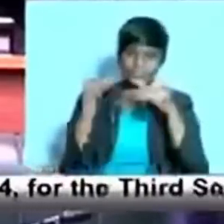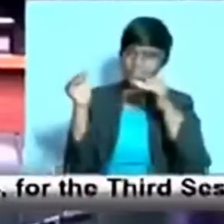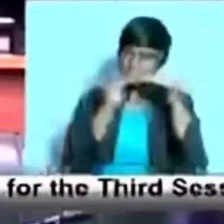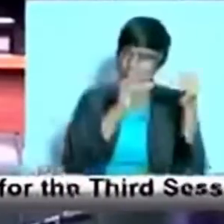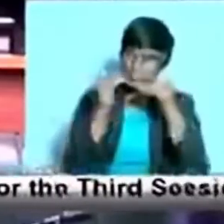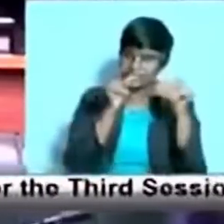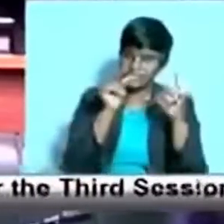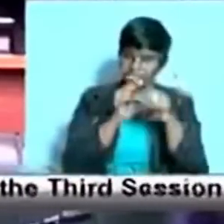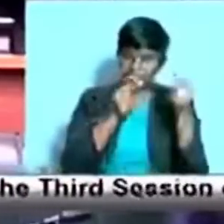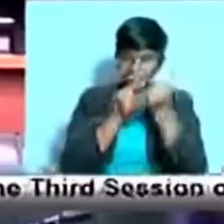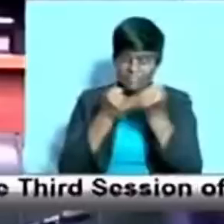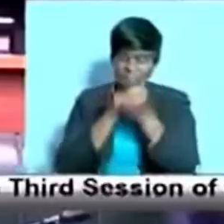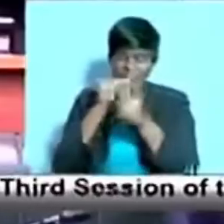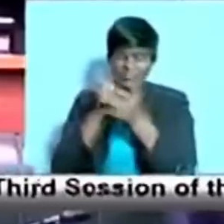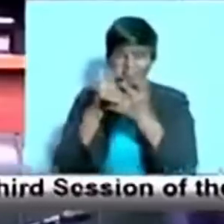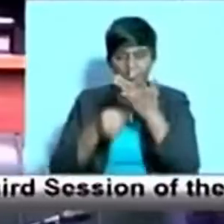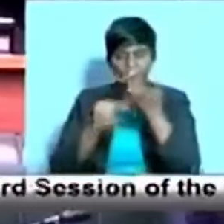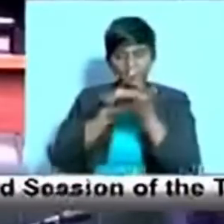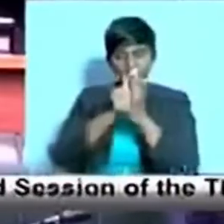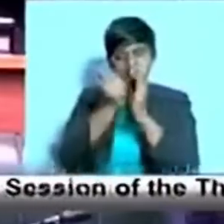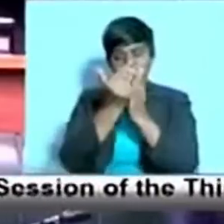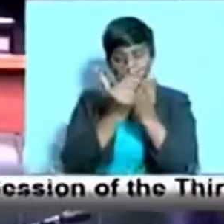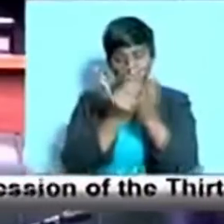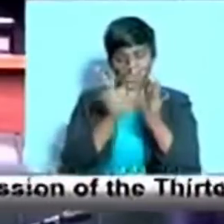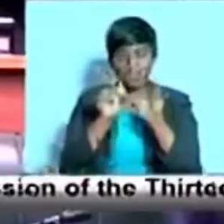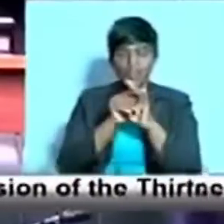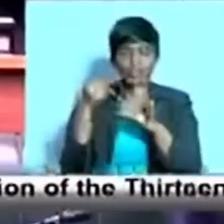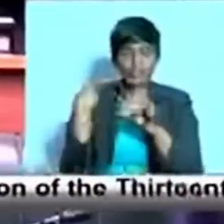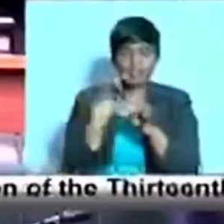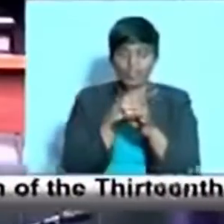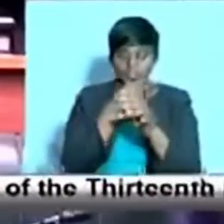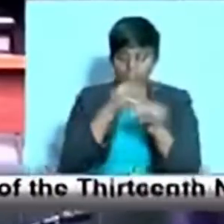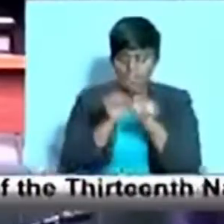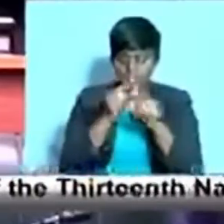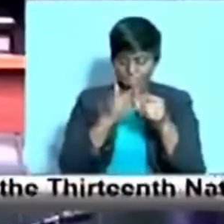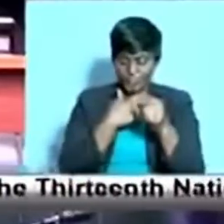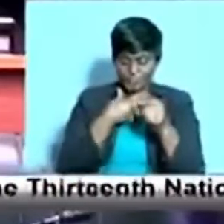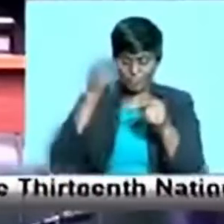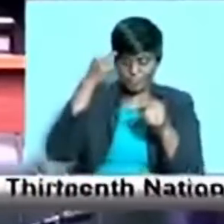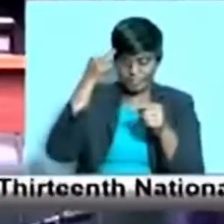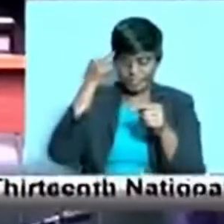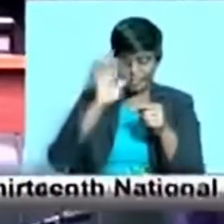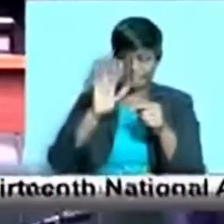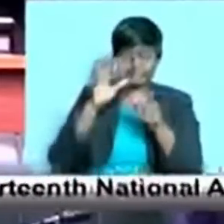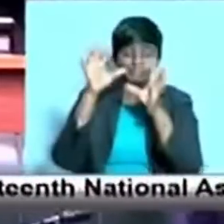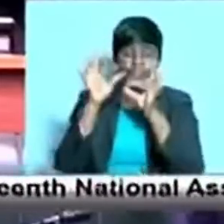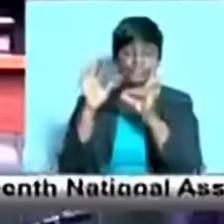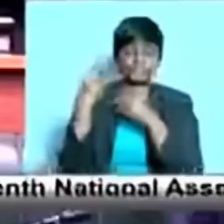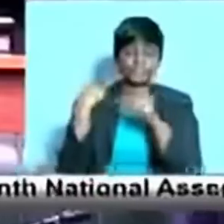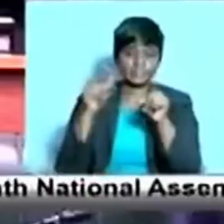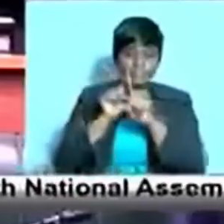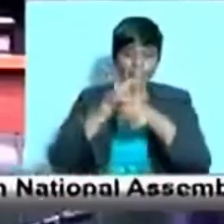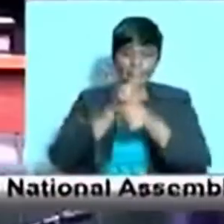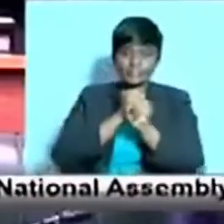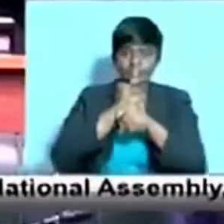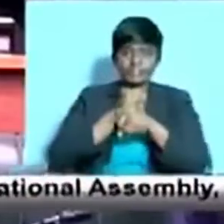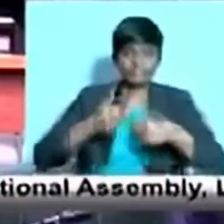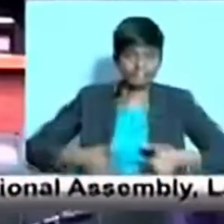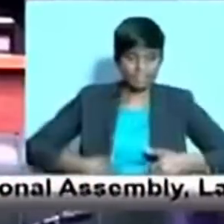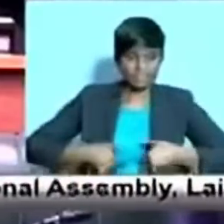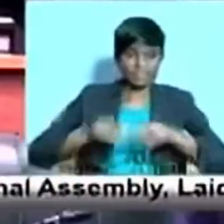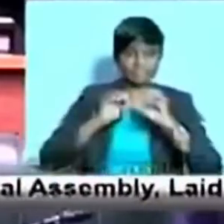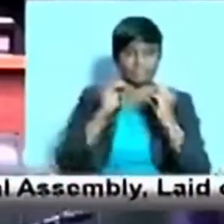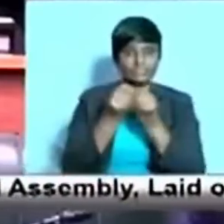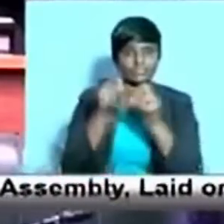to support the agenda in parliamentary commissions to hold governments accountable, to create youth bodies in